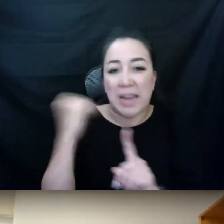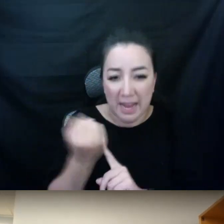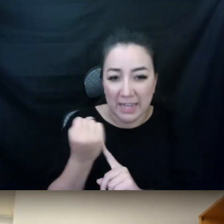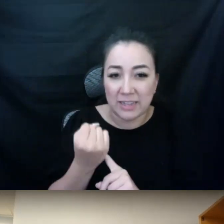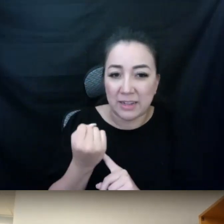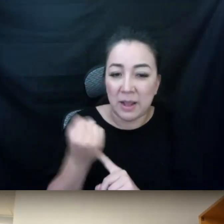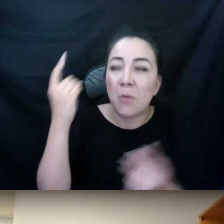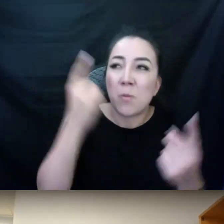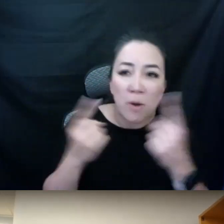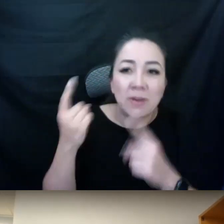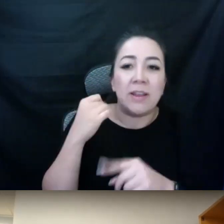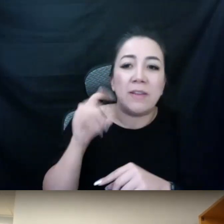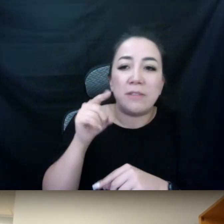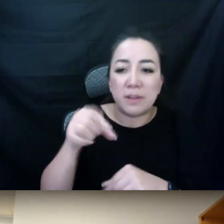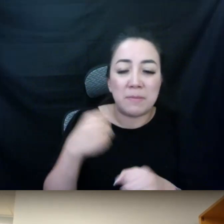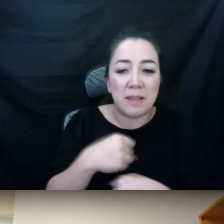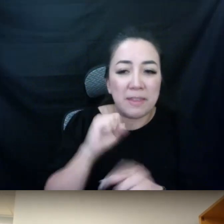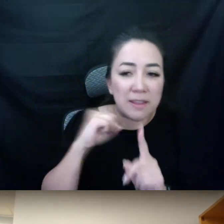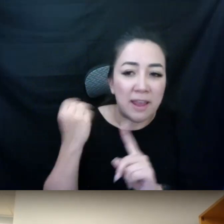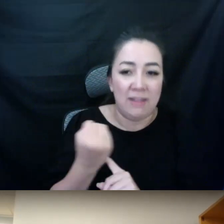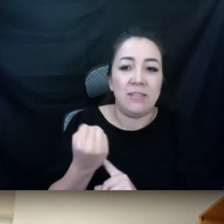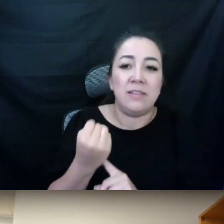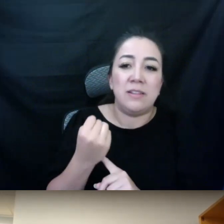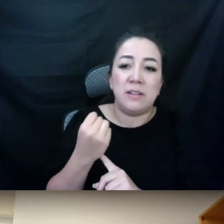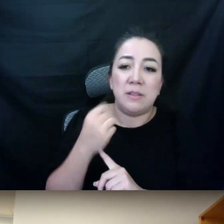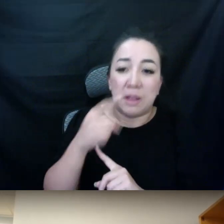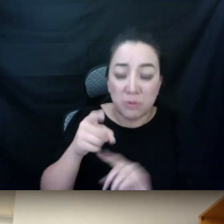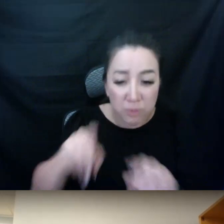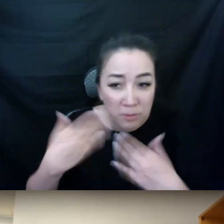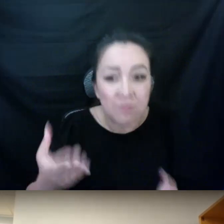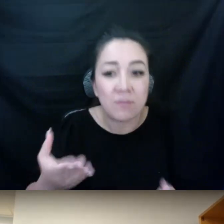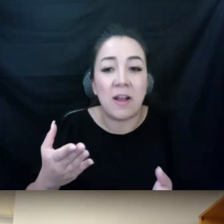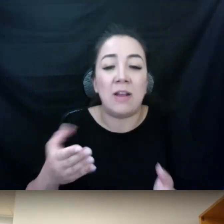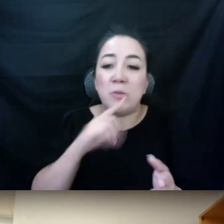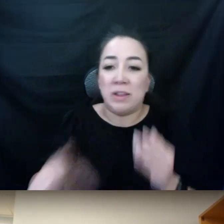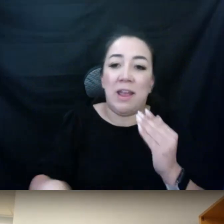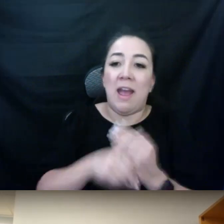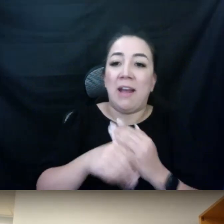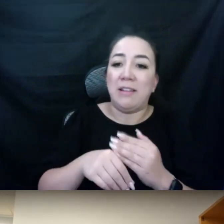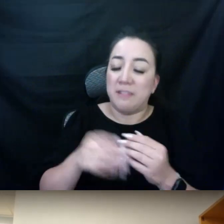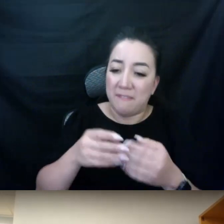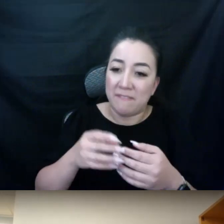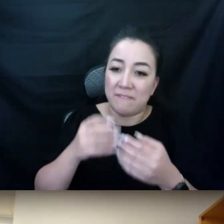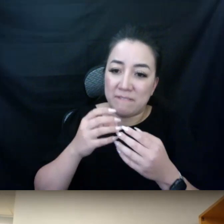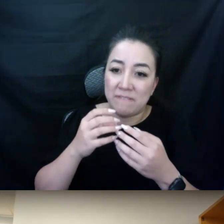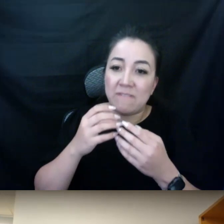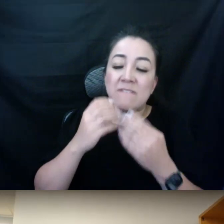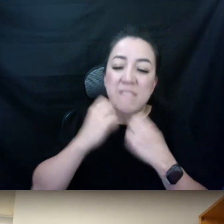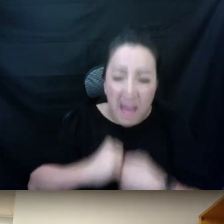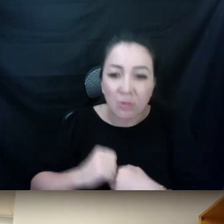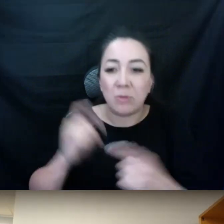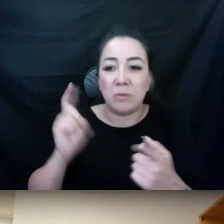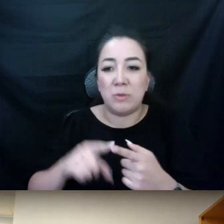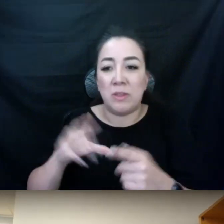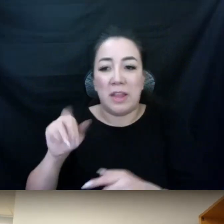I'm wondering if you can make the case that the care that you provide really adds extraordinary value to the care they otherwise would